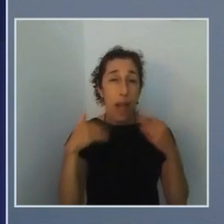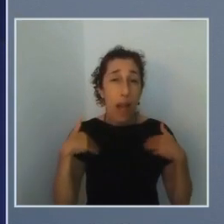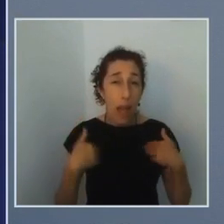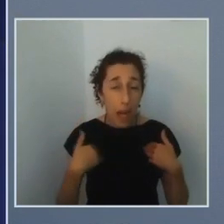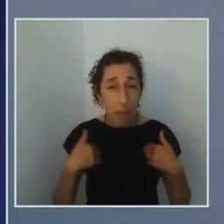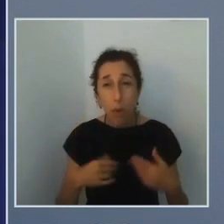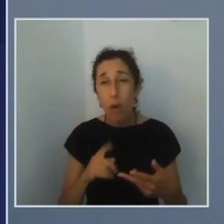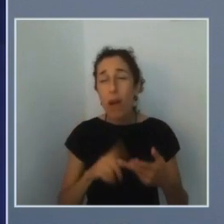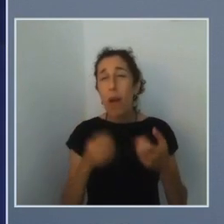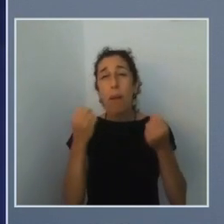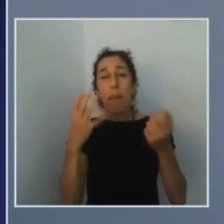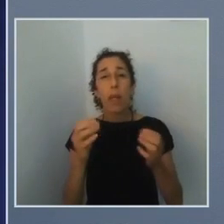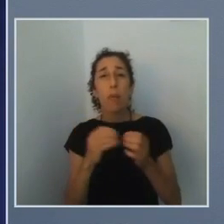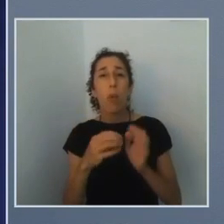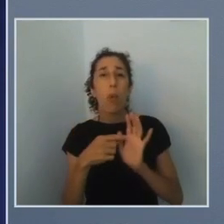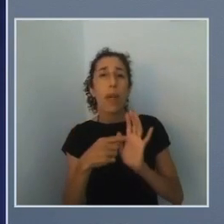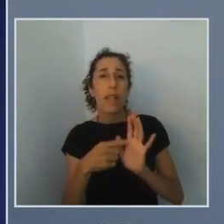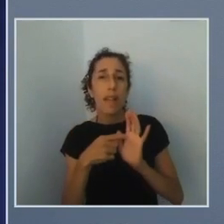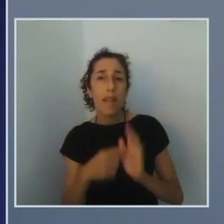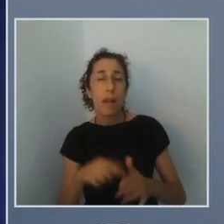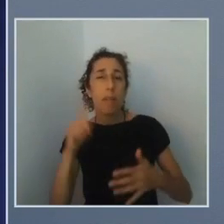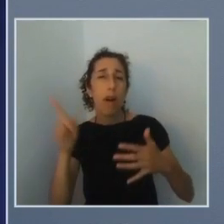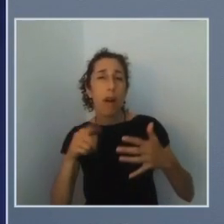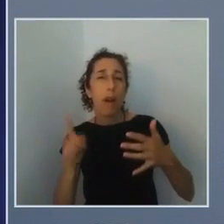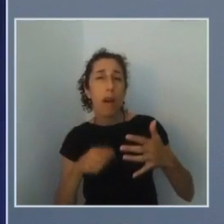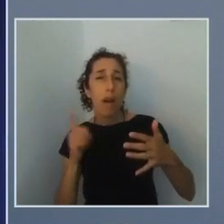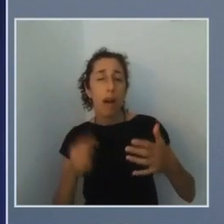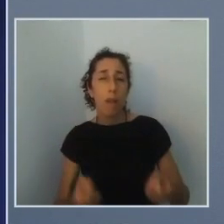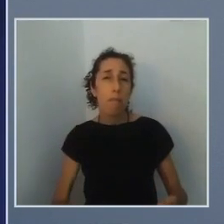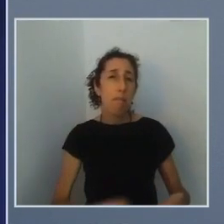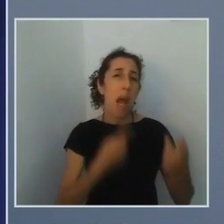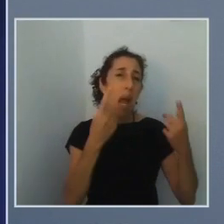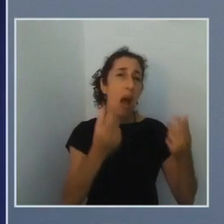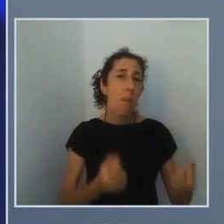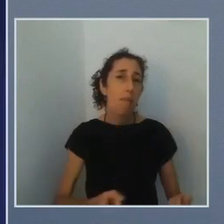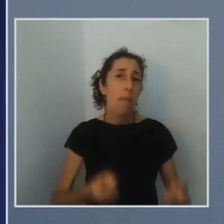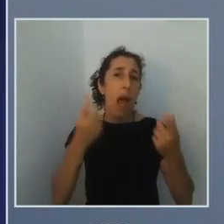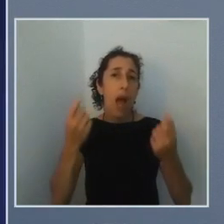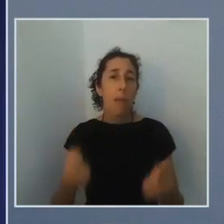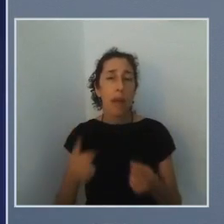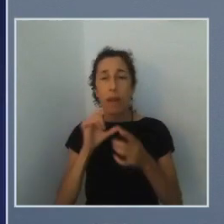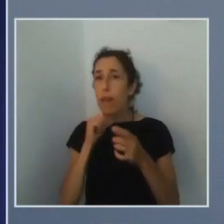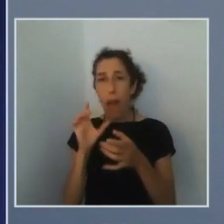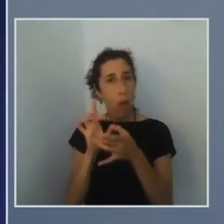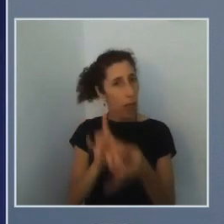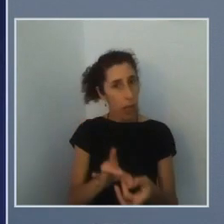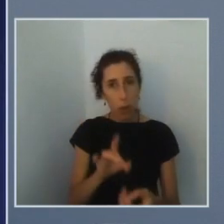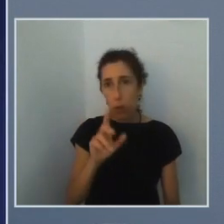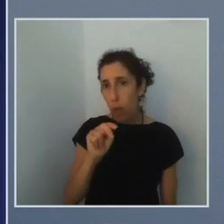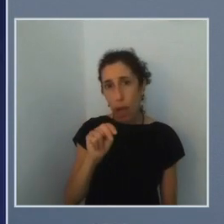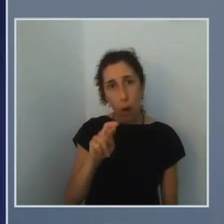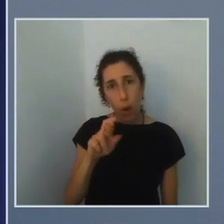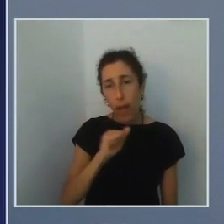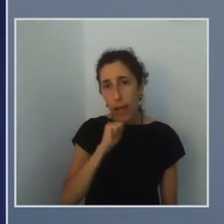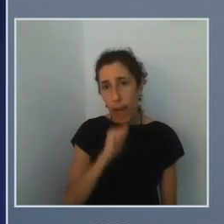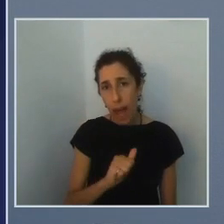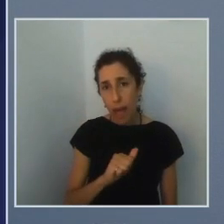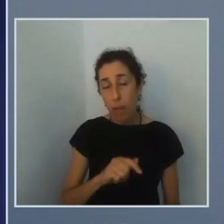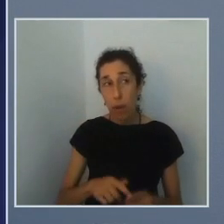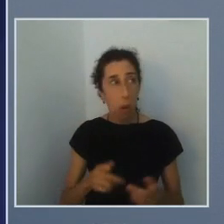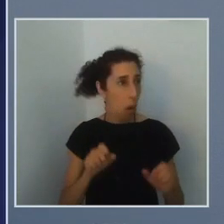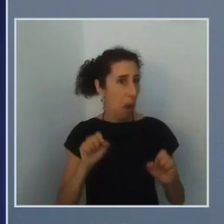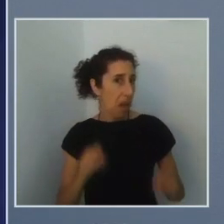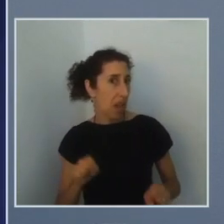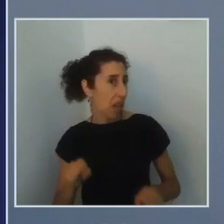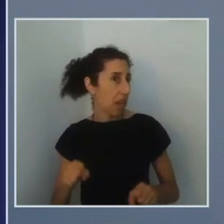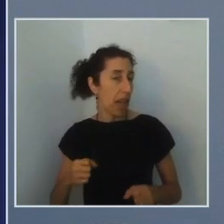travel consultants for decades, including for the booking of luxury black car service. In the past 2 years